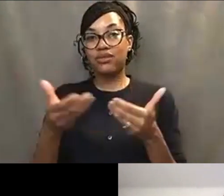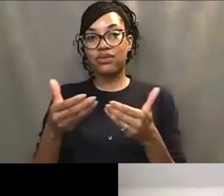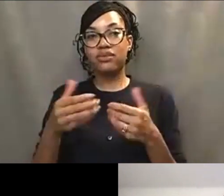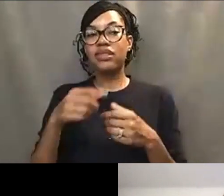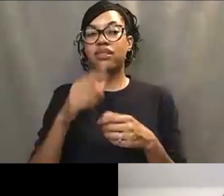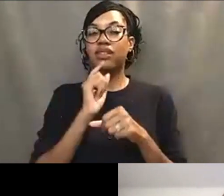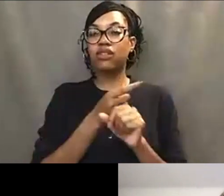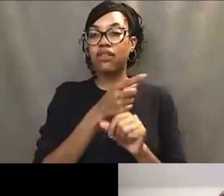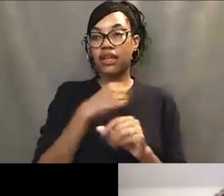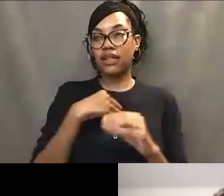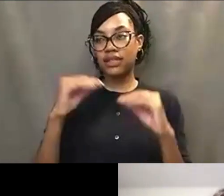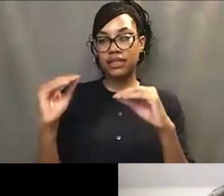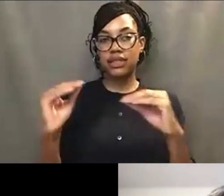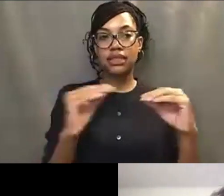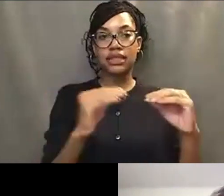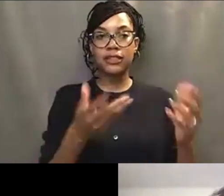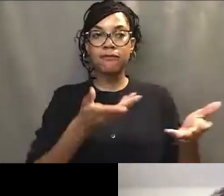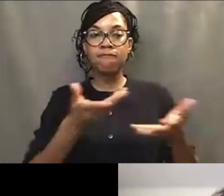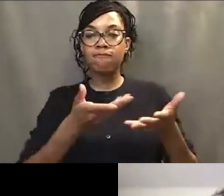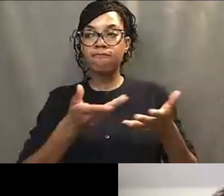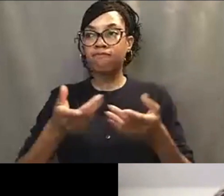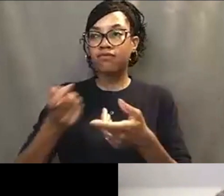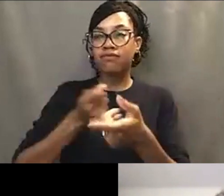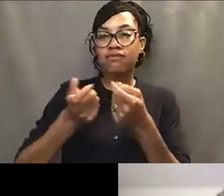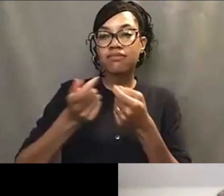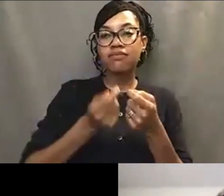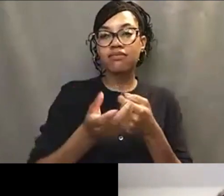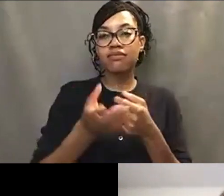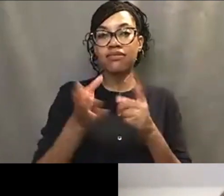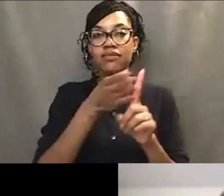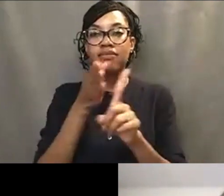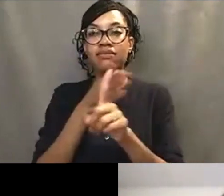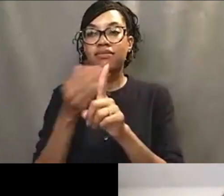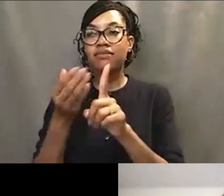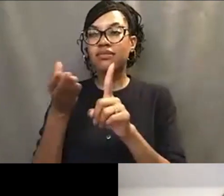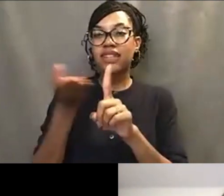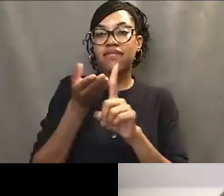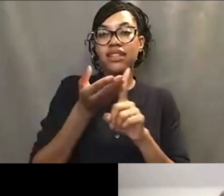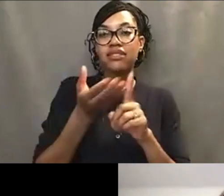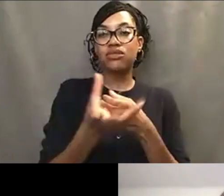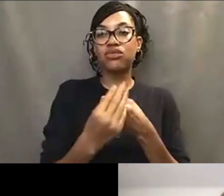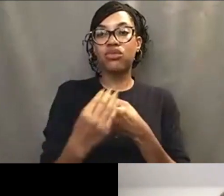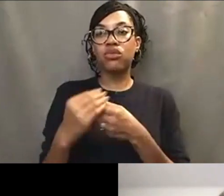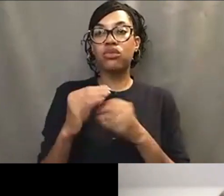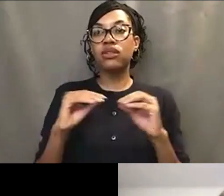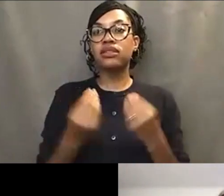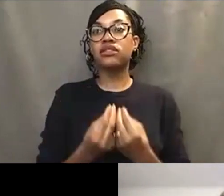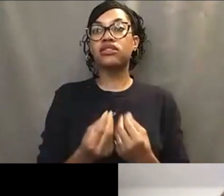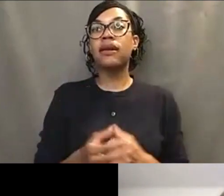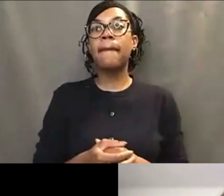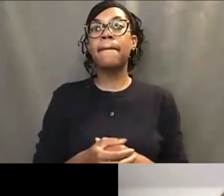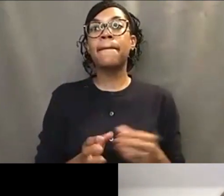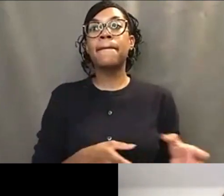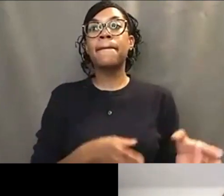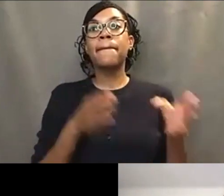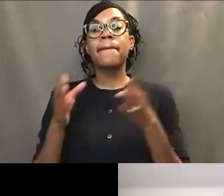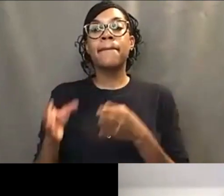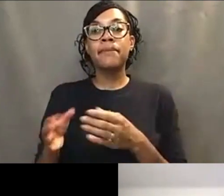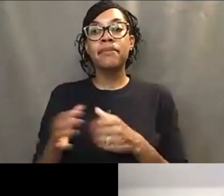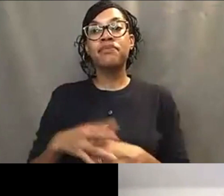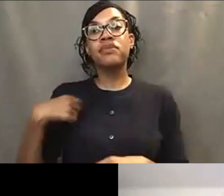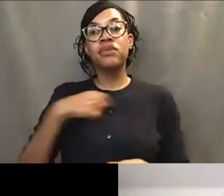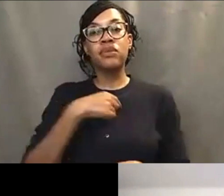that the most strategic relationship exists between a parent or family member or caregiver with